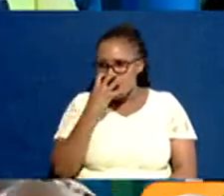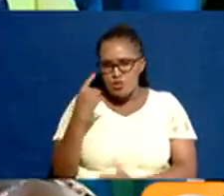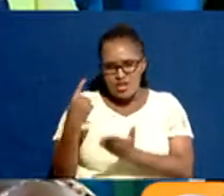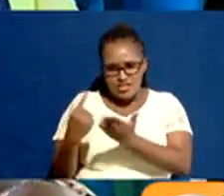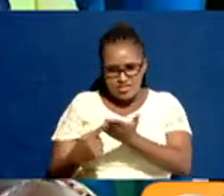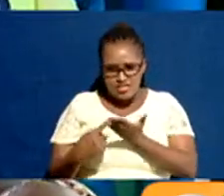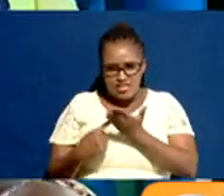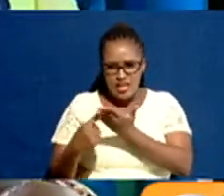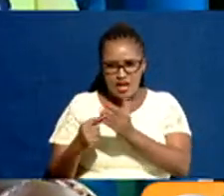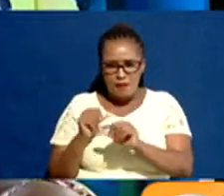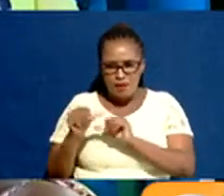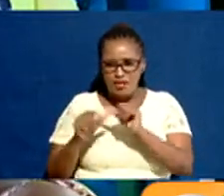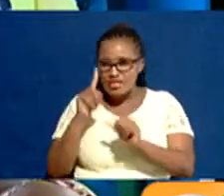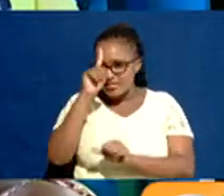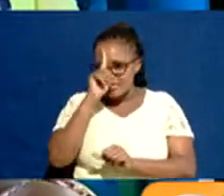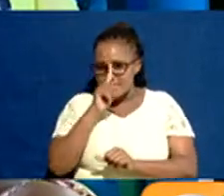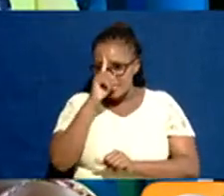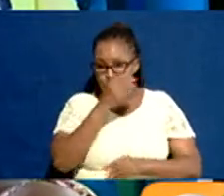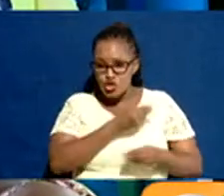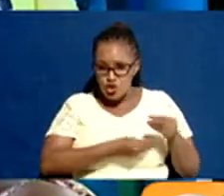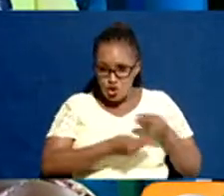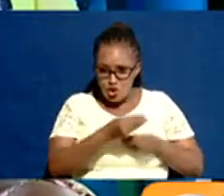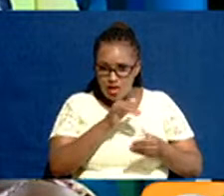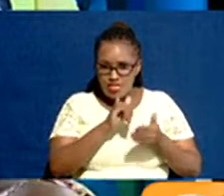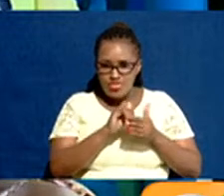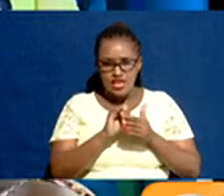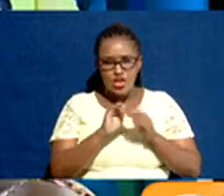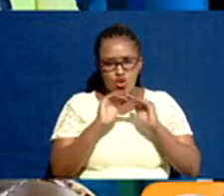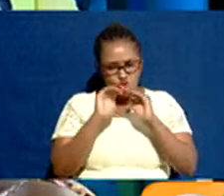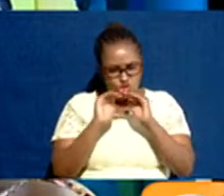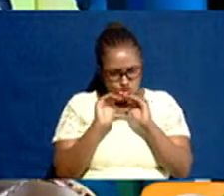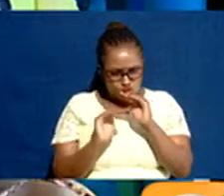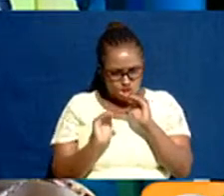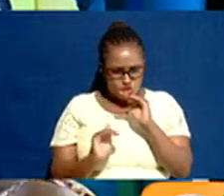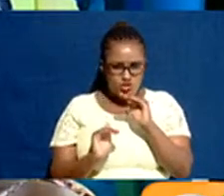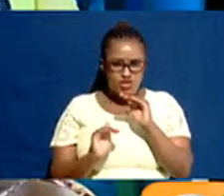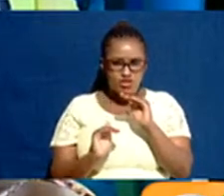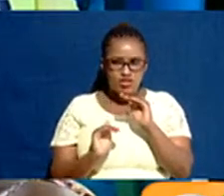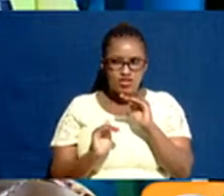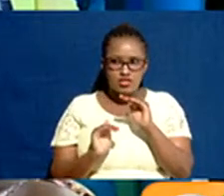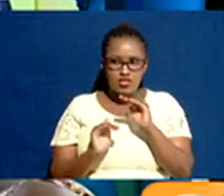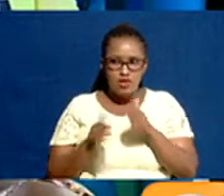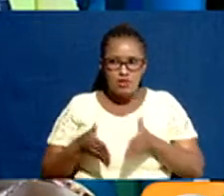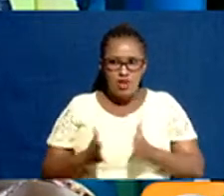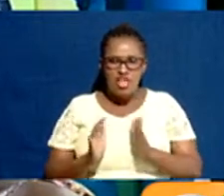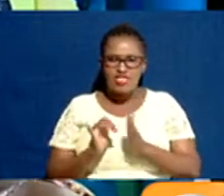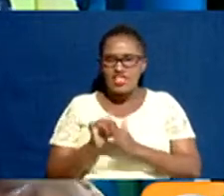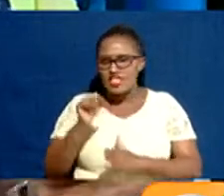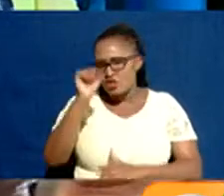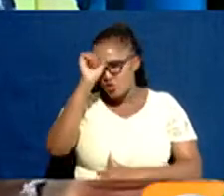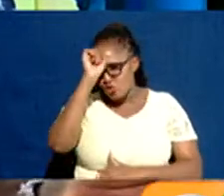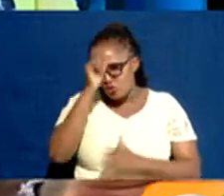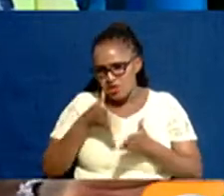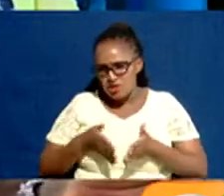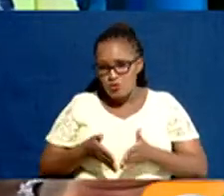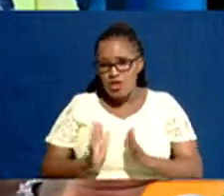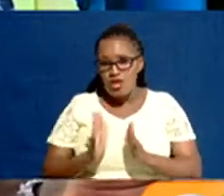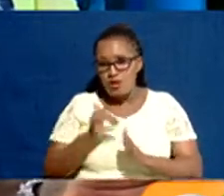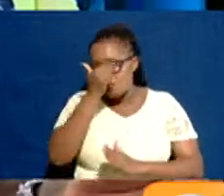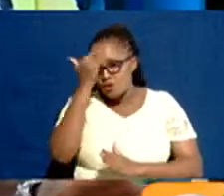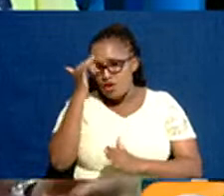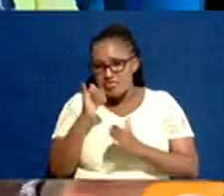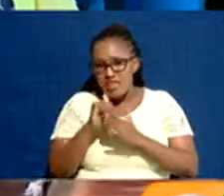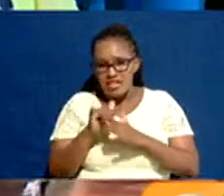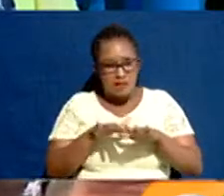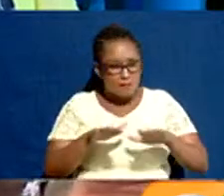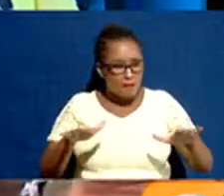economists, that subsidizing consumption is foolish because it's not sustainable.